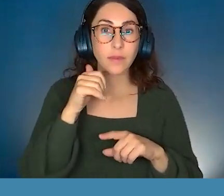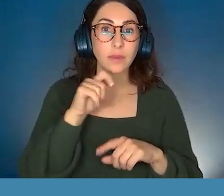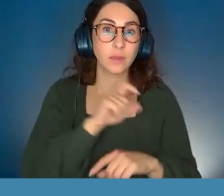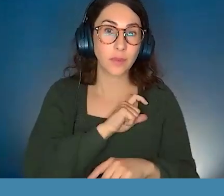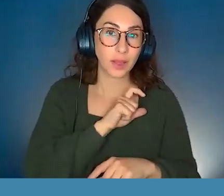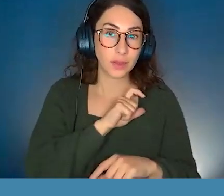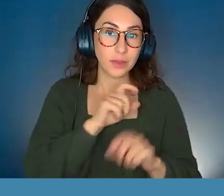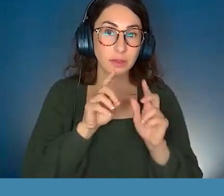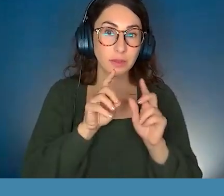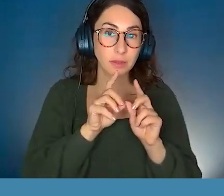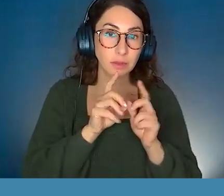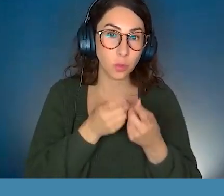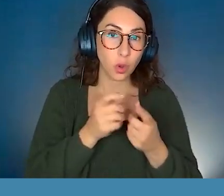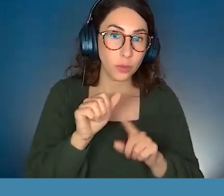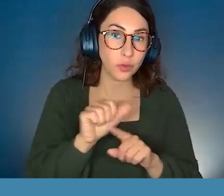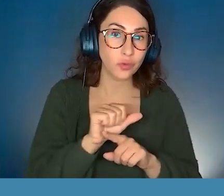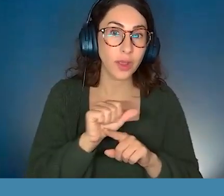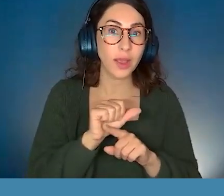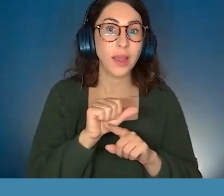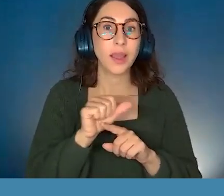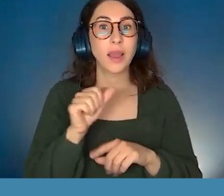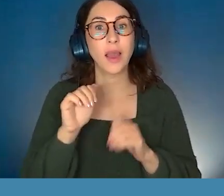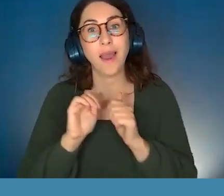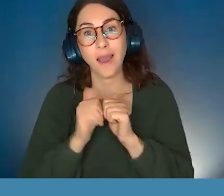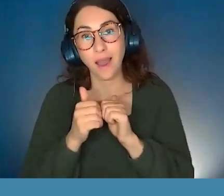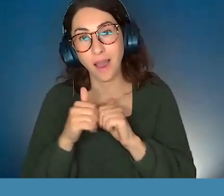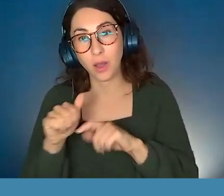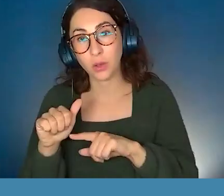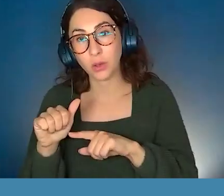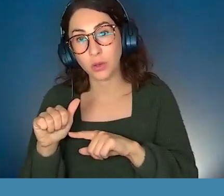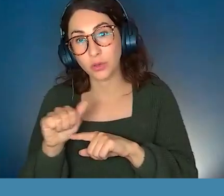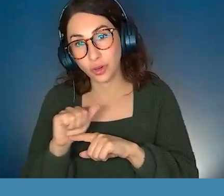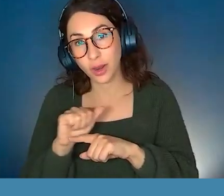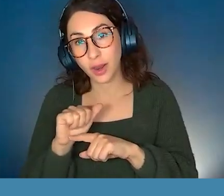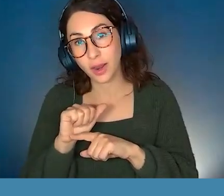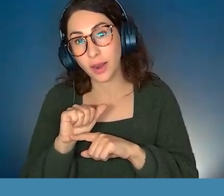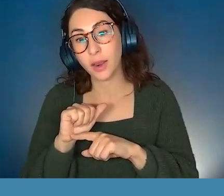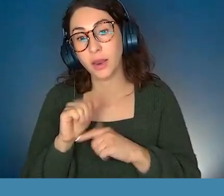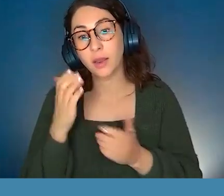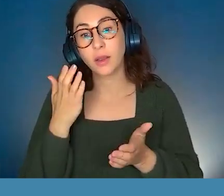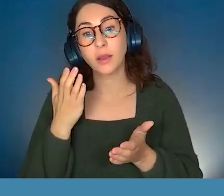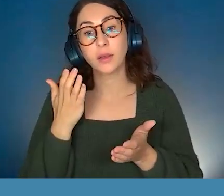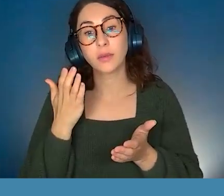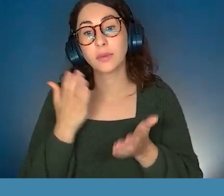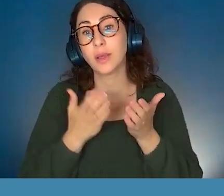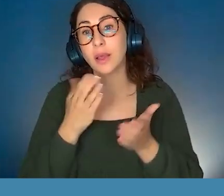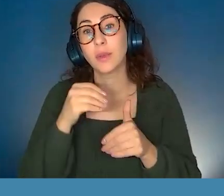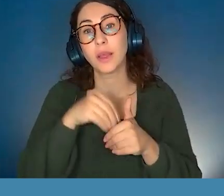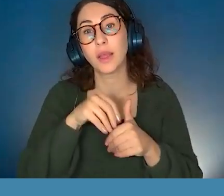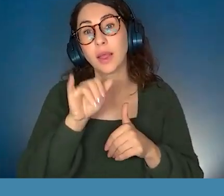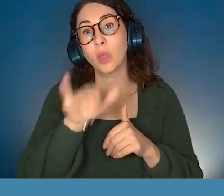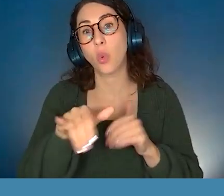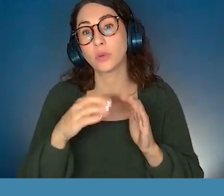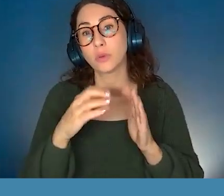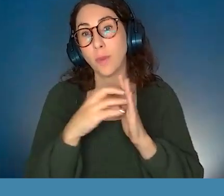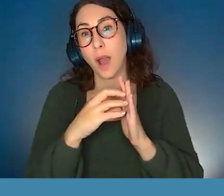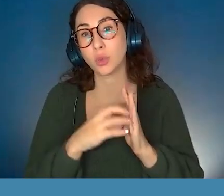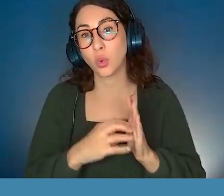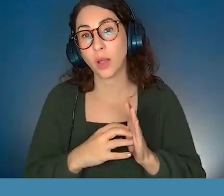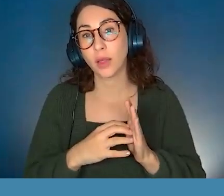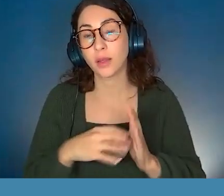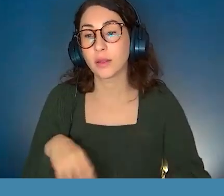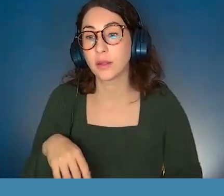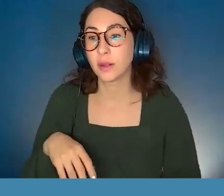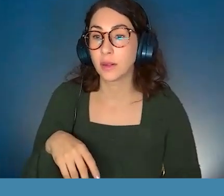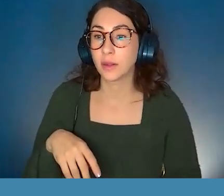deal with individuals with Tourette's, and but it might be, in their specific training modules. I'm not sure. And Aaron and I